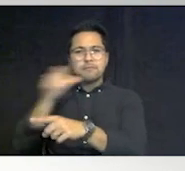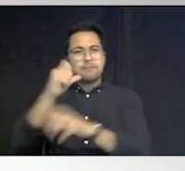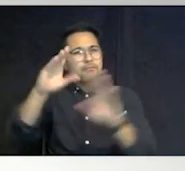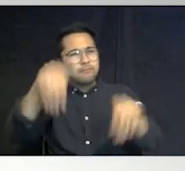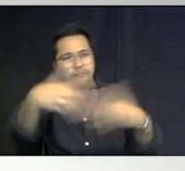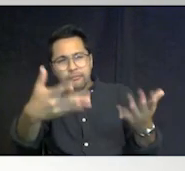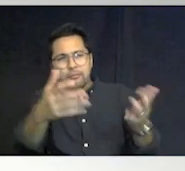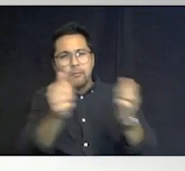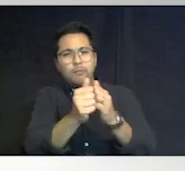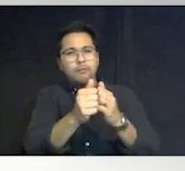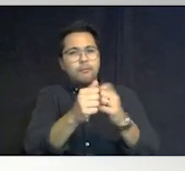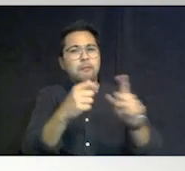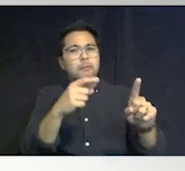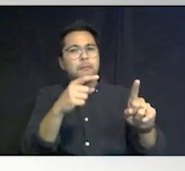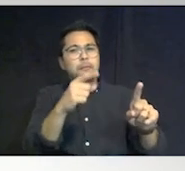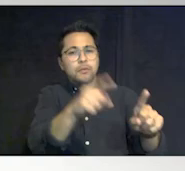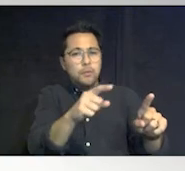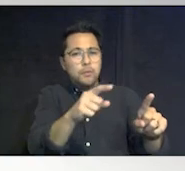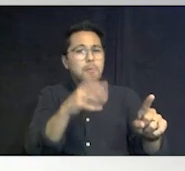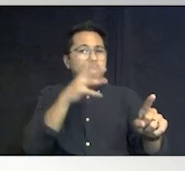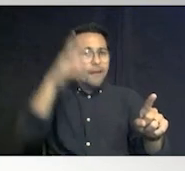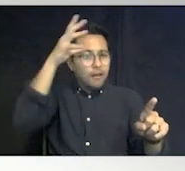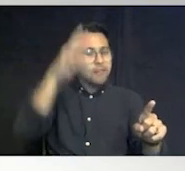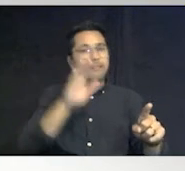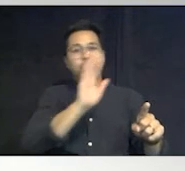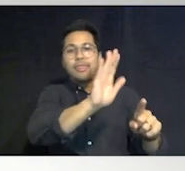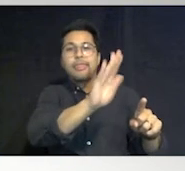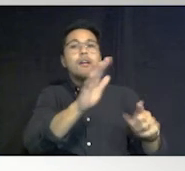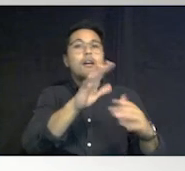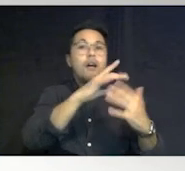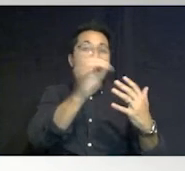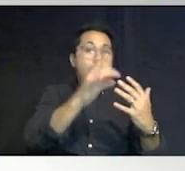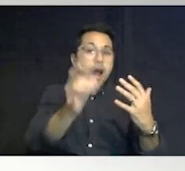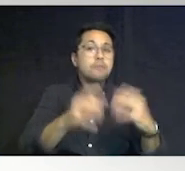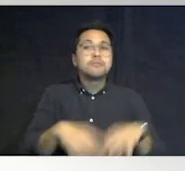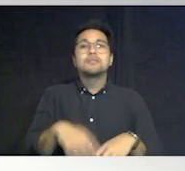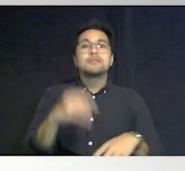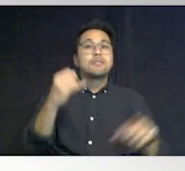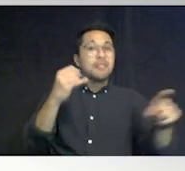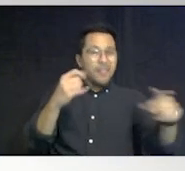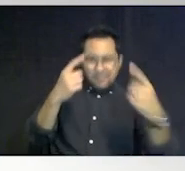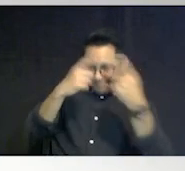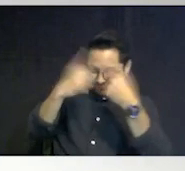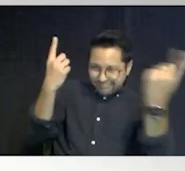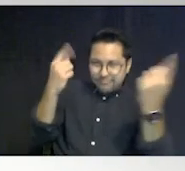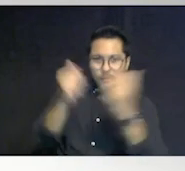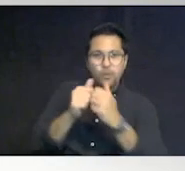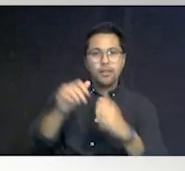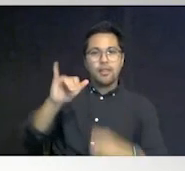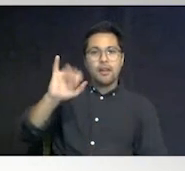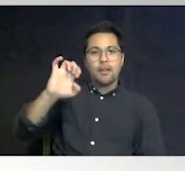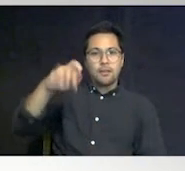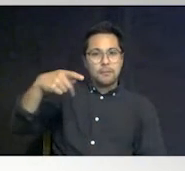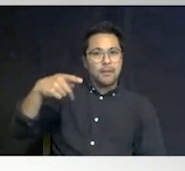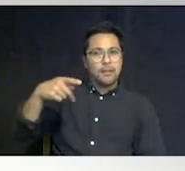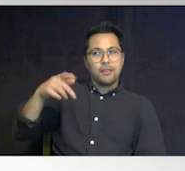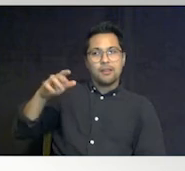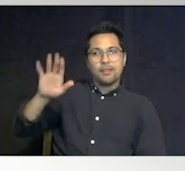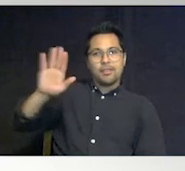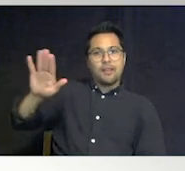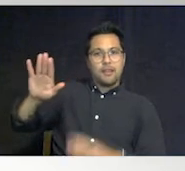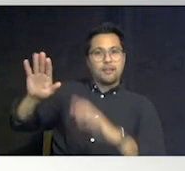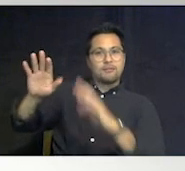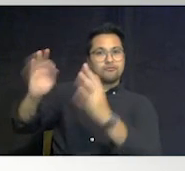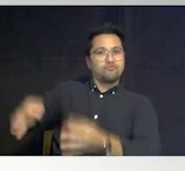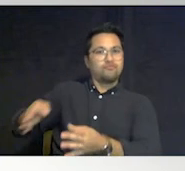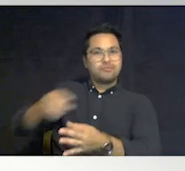with a clear understanding of what options they have if parents disagree with the IEP team's decision,